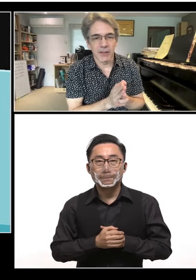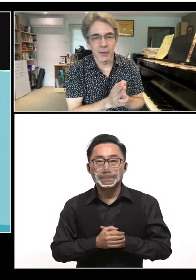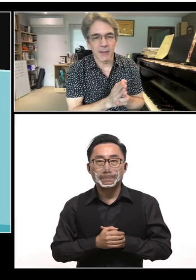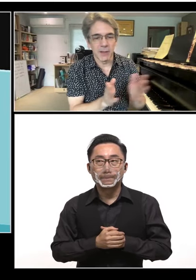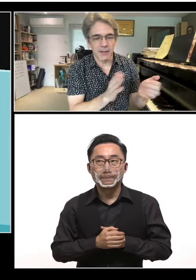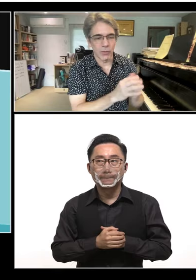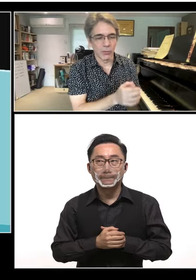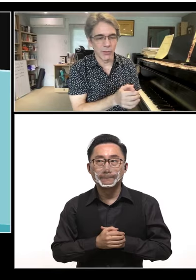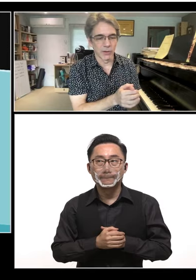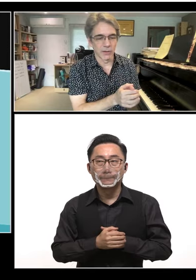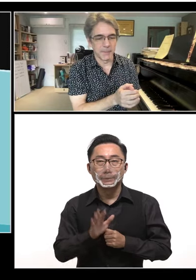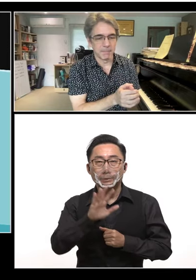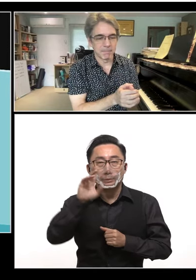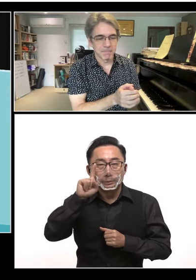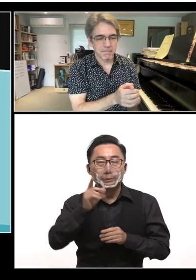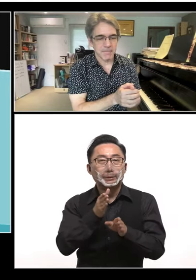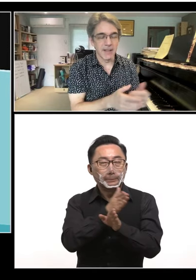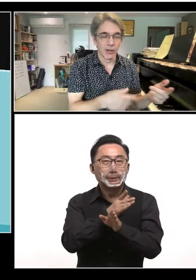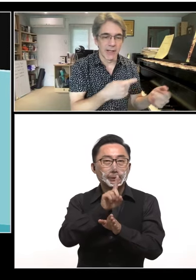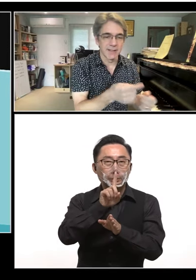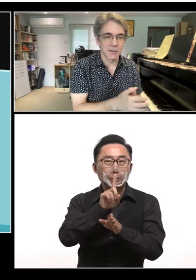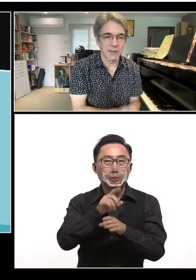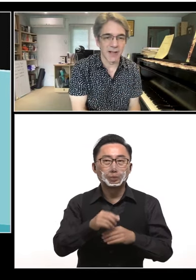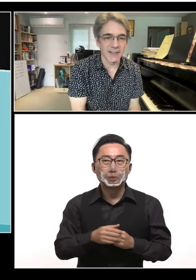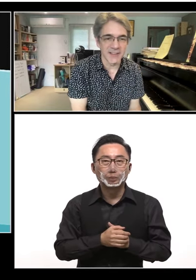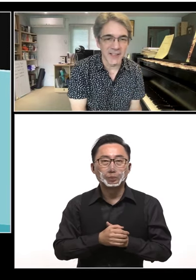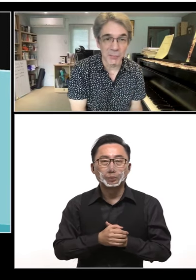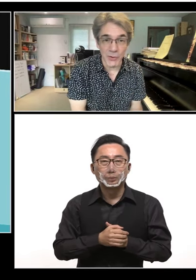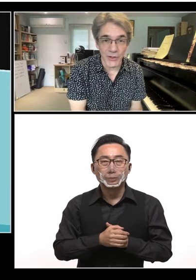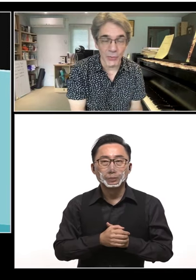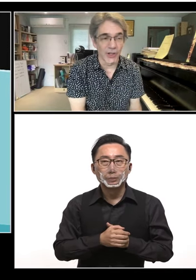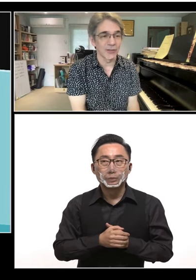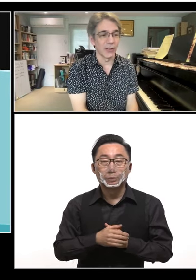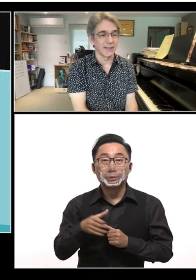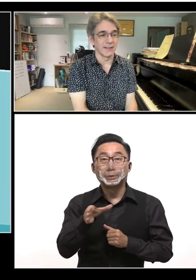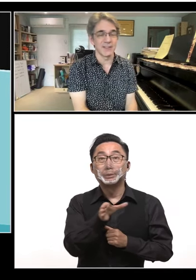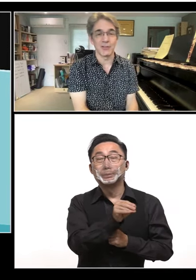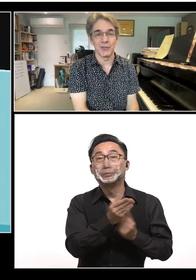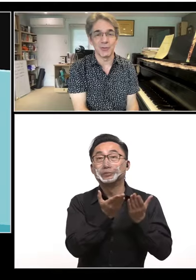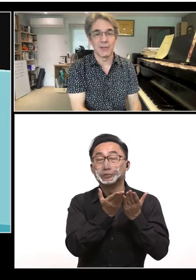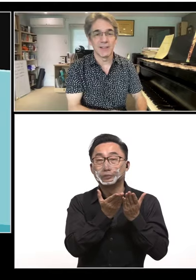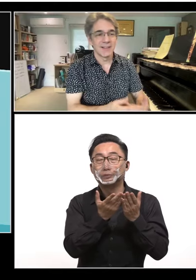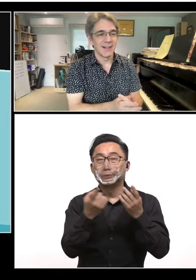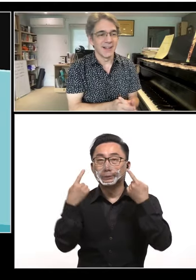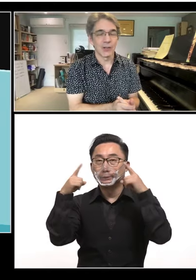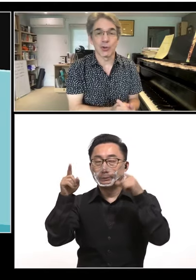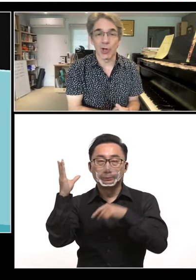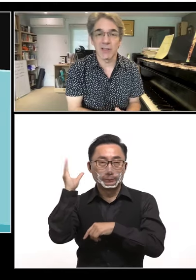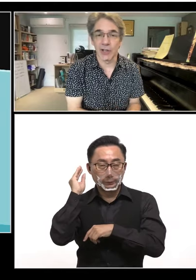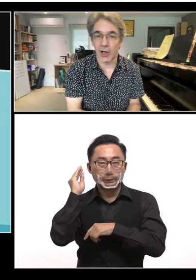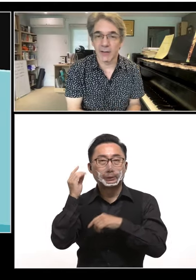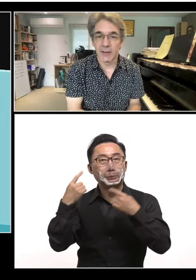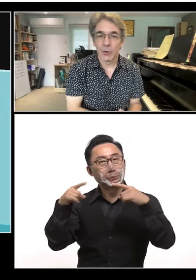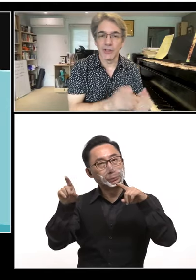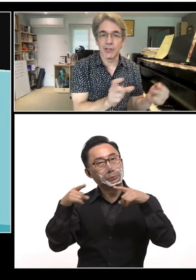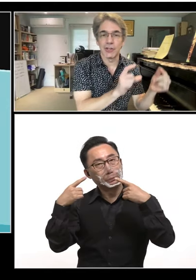If I can go back a minute. While we were in our lessons, besides listening to music, we also like to listen to